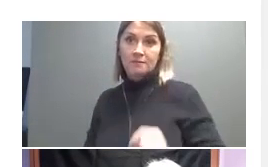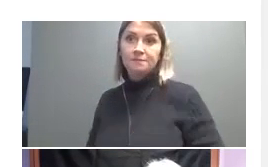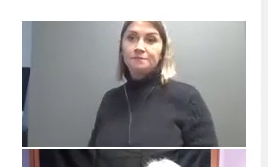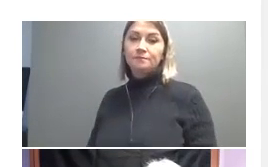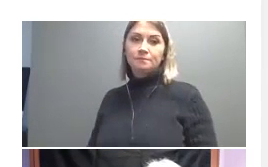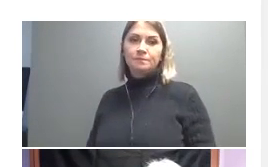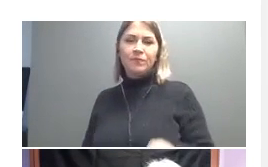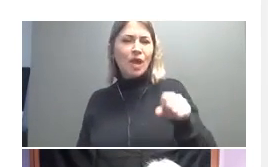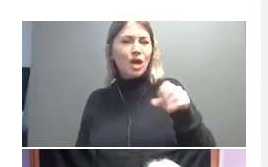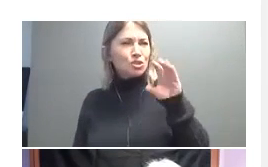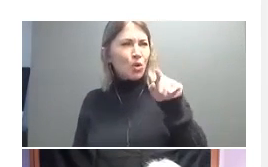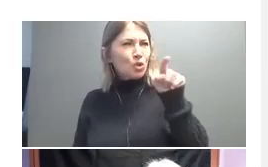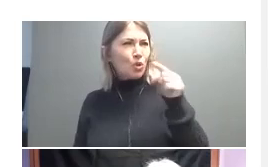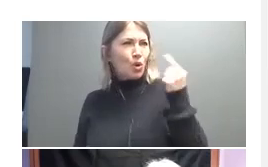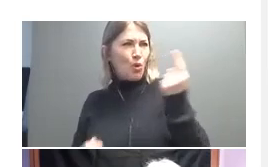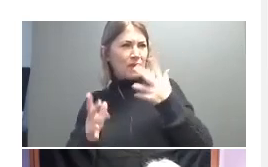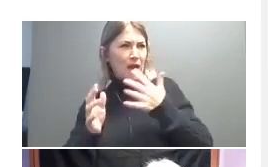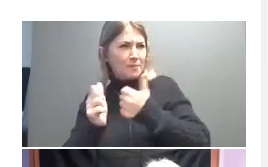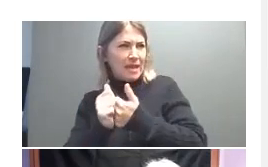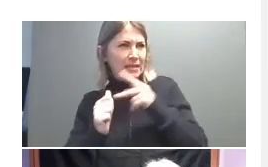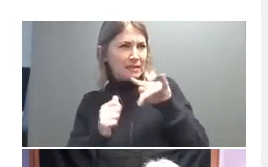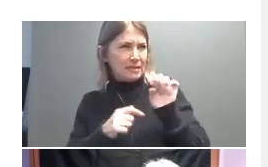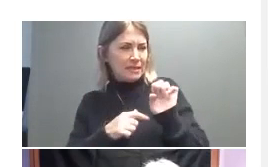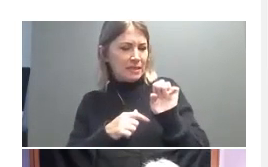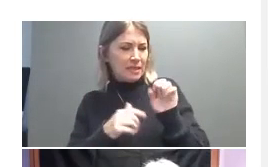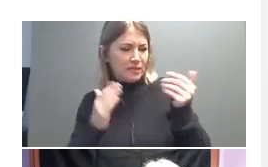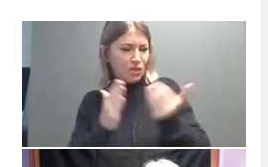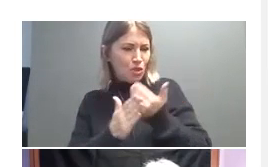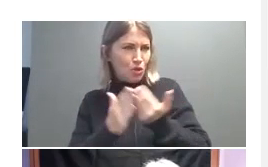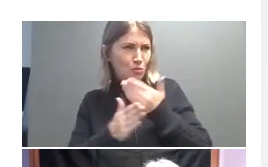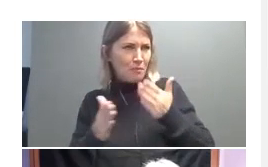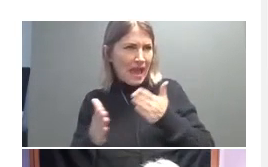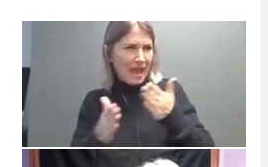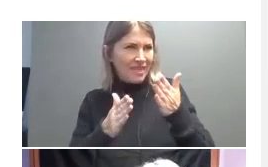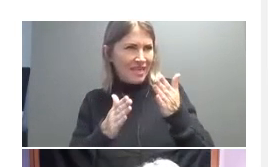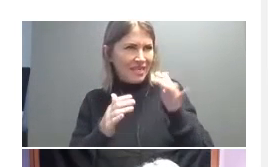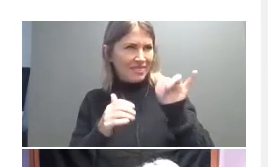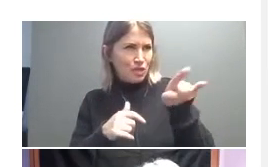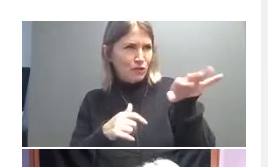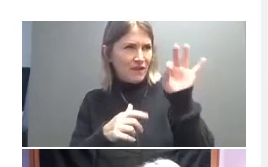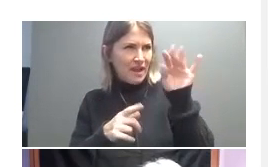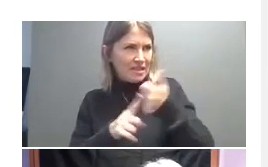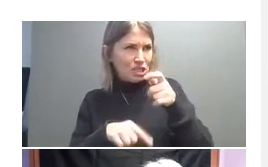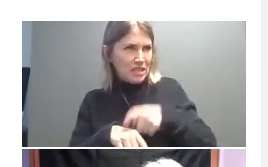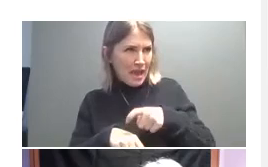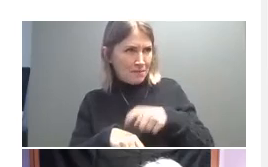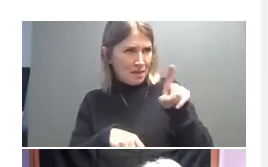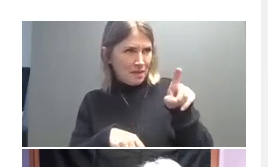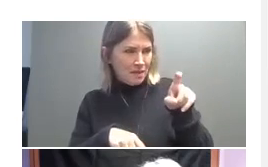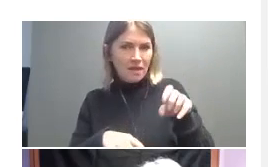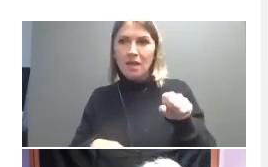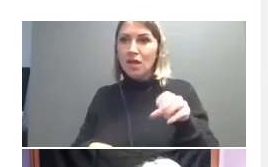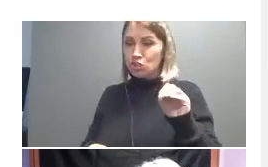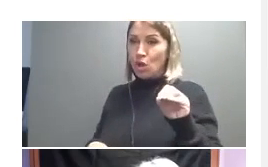So are you only updating the new paths that you find each time? Yes. So we